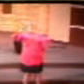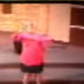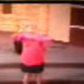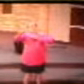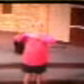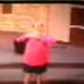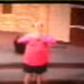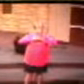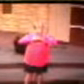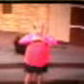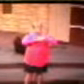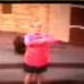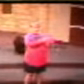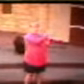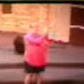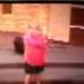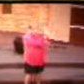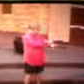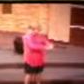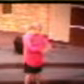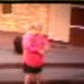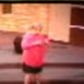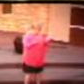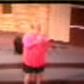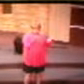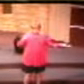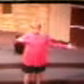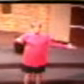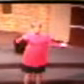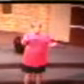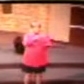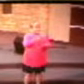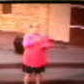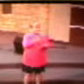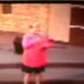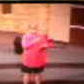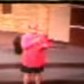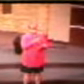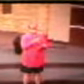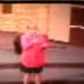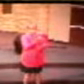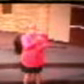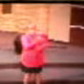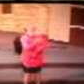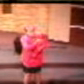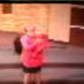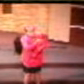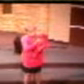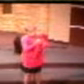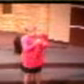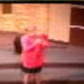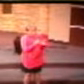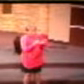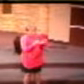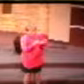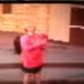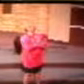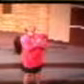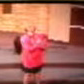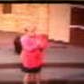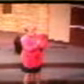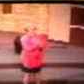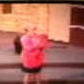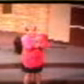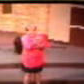comes to dwell in the midst of it. Isn't that what Genesis 1 says? He's present there. And God's own